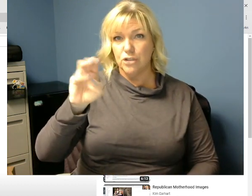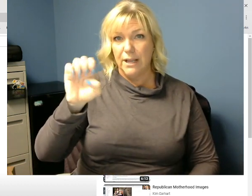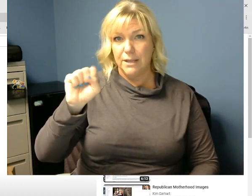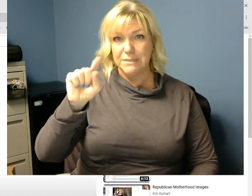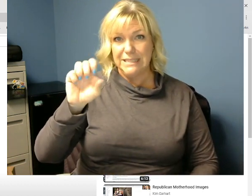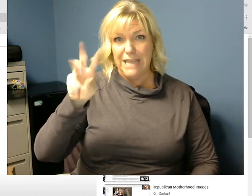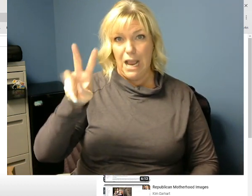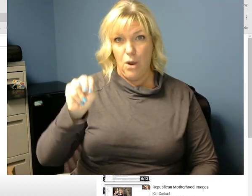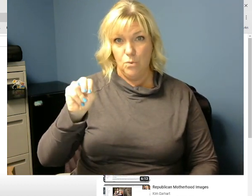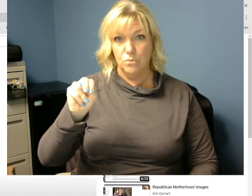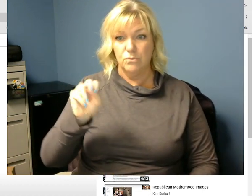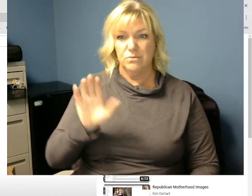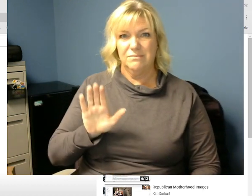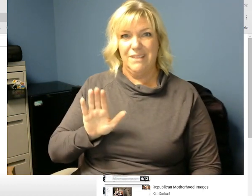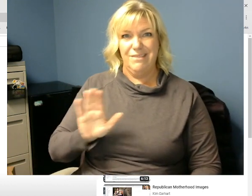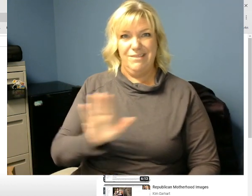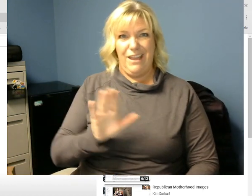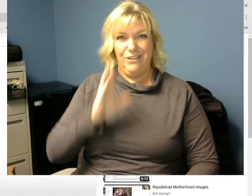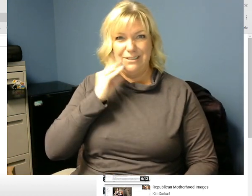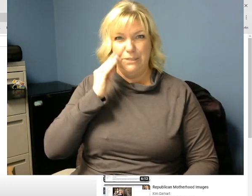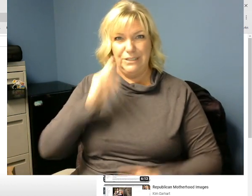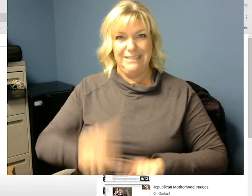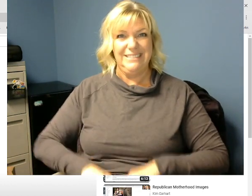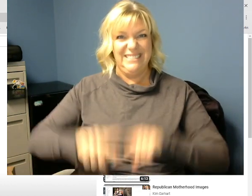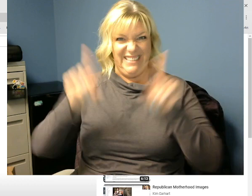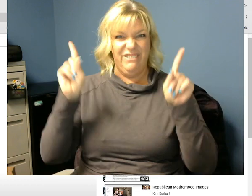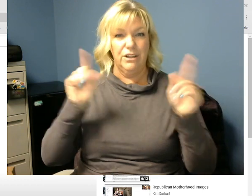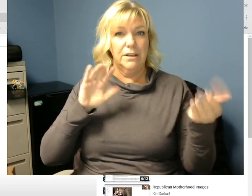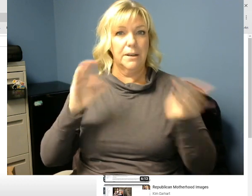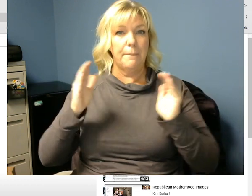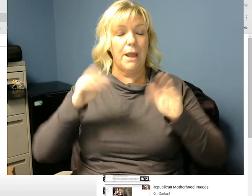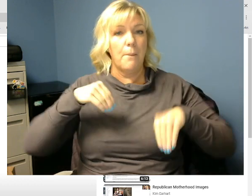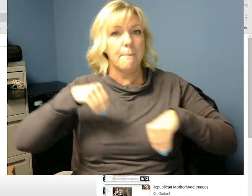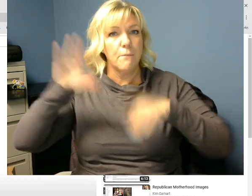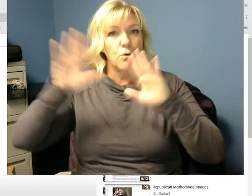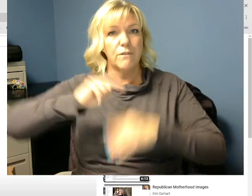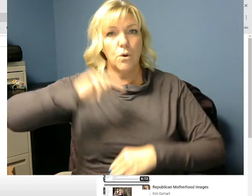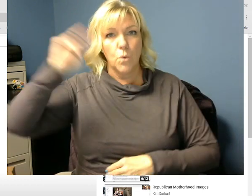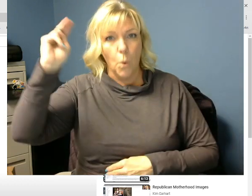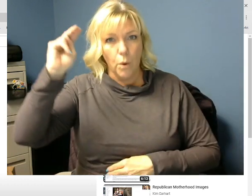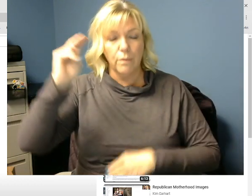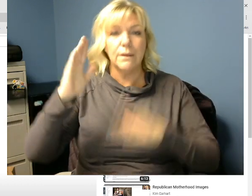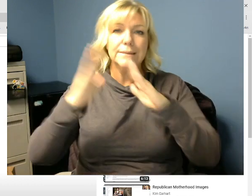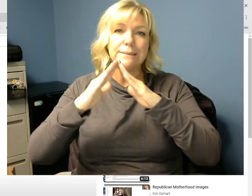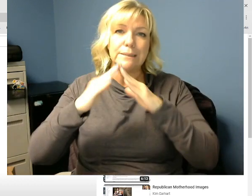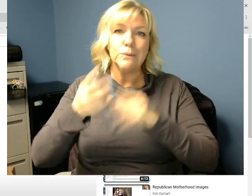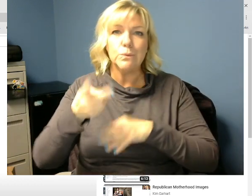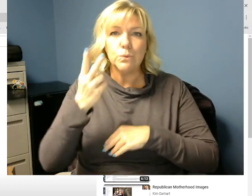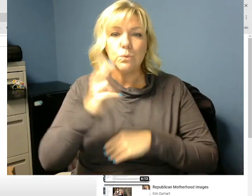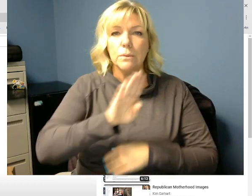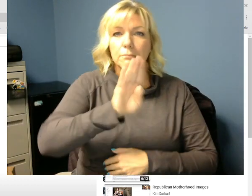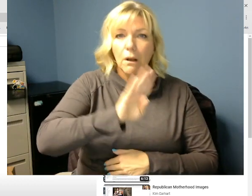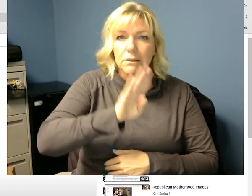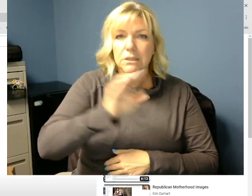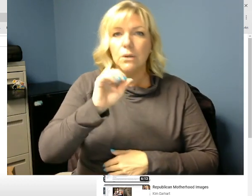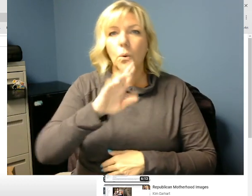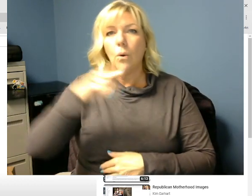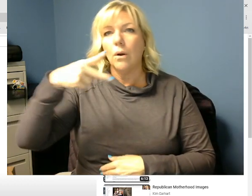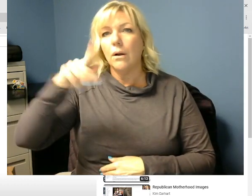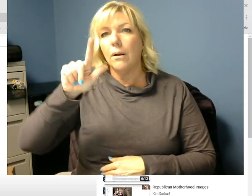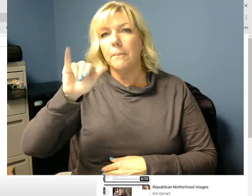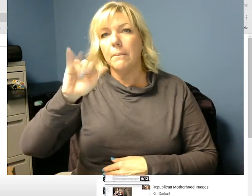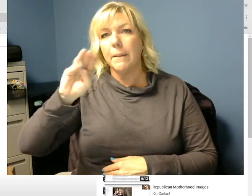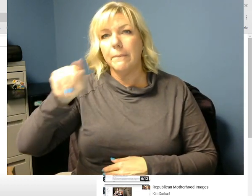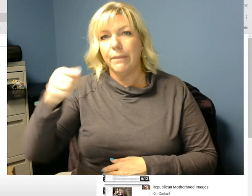to look really different than if they go to the North, if they settle in Plymouth, or if they settle in Boston. So that's